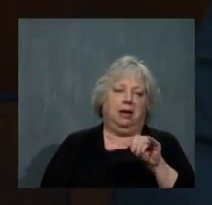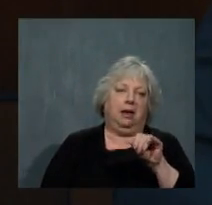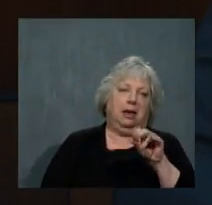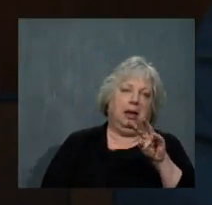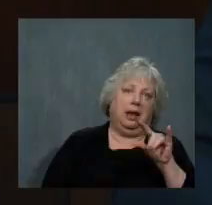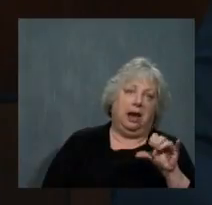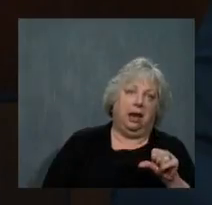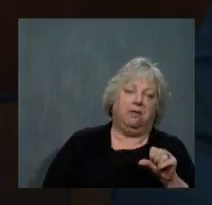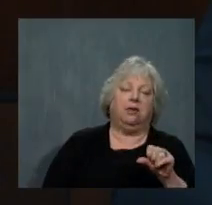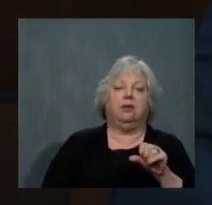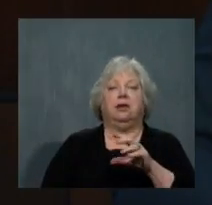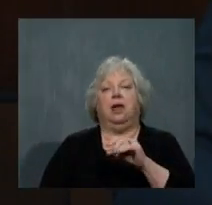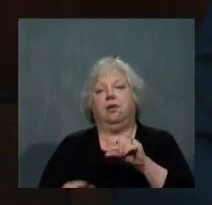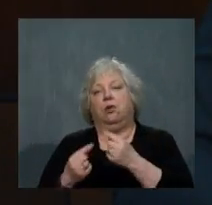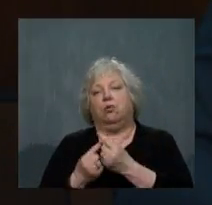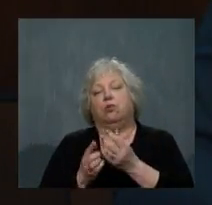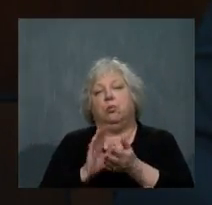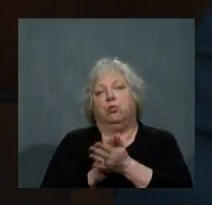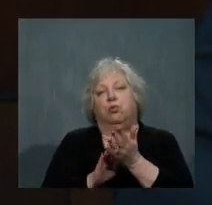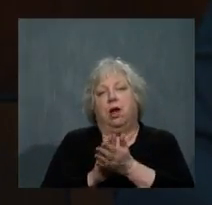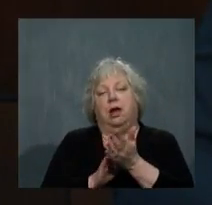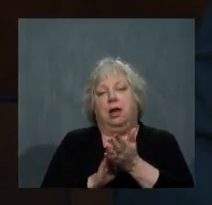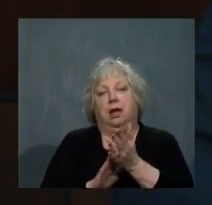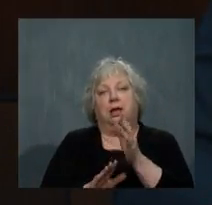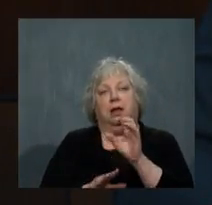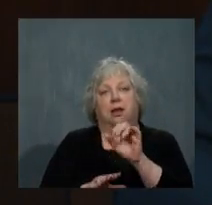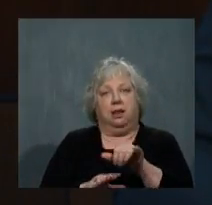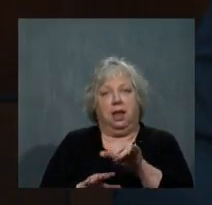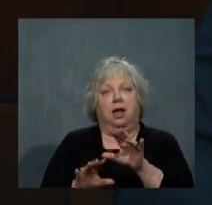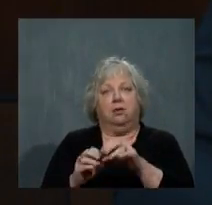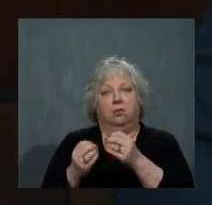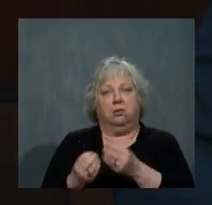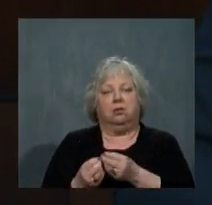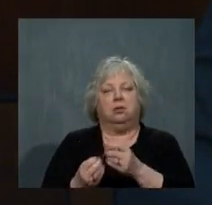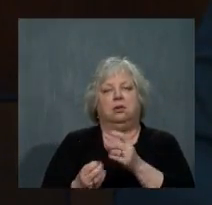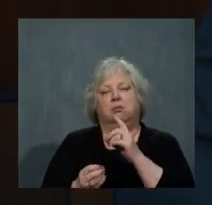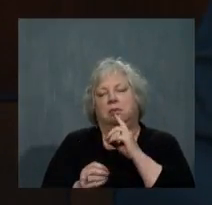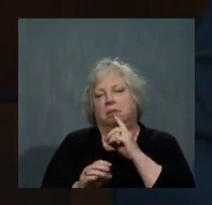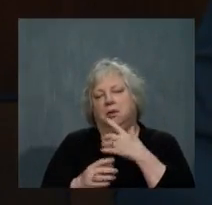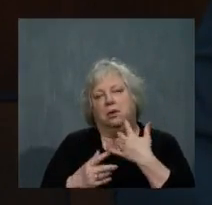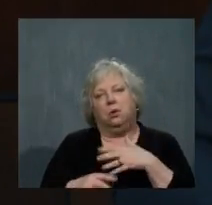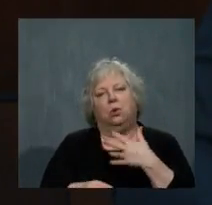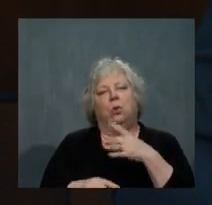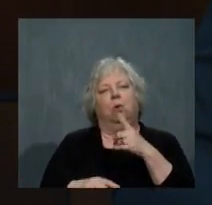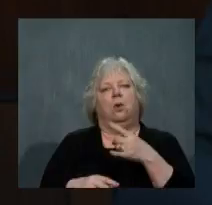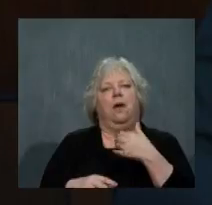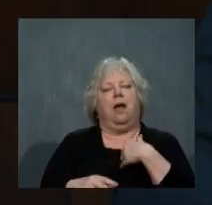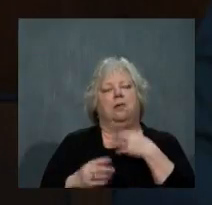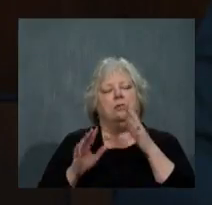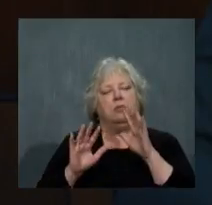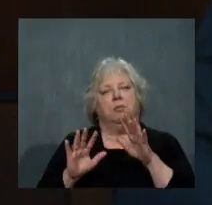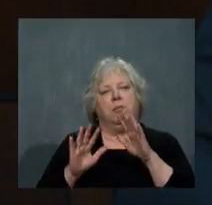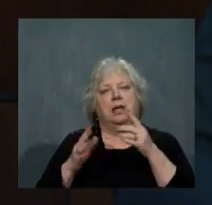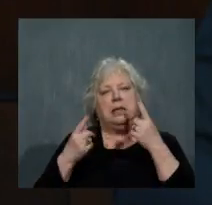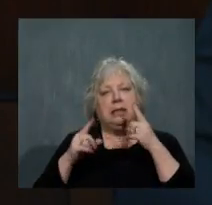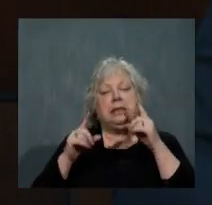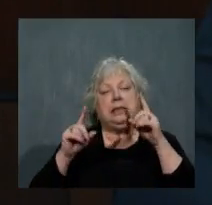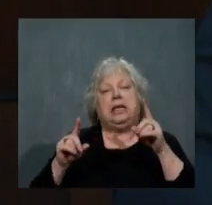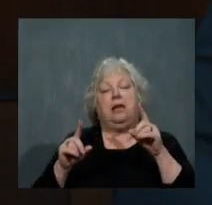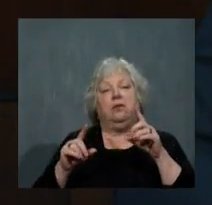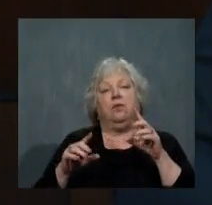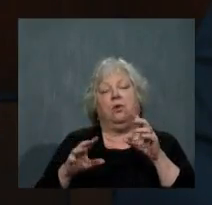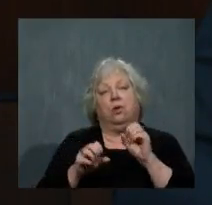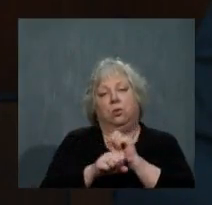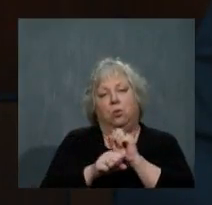the group that is running that organization is got some tremendous success efforts under their